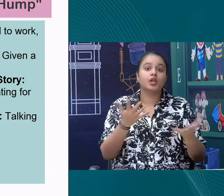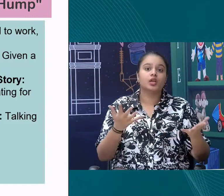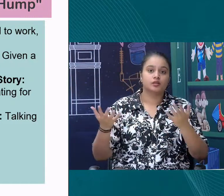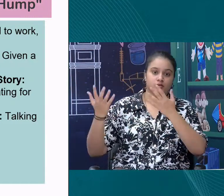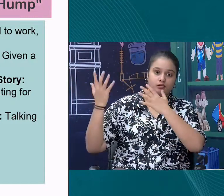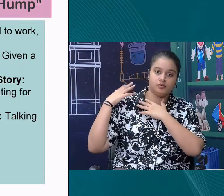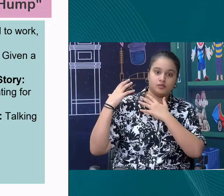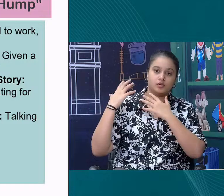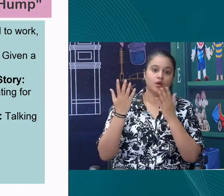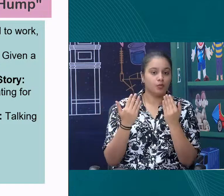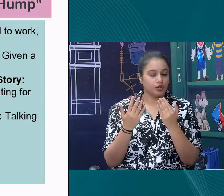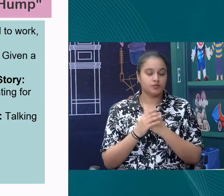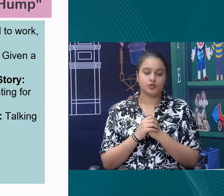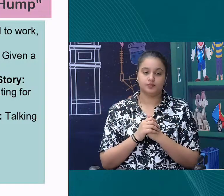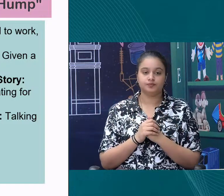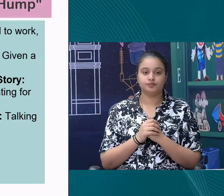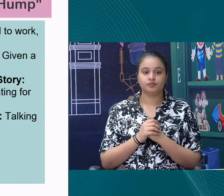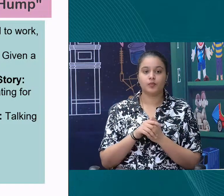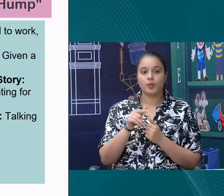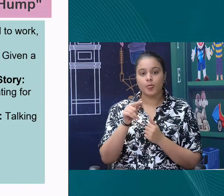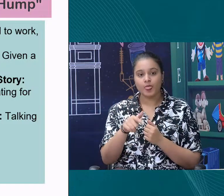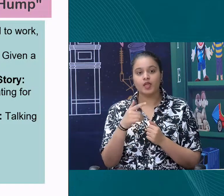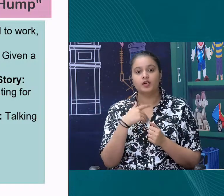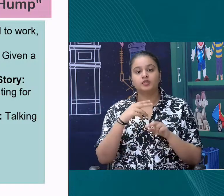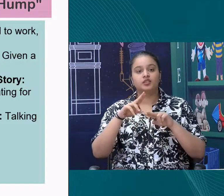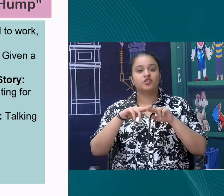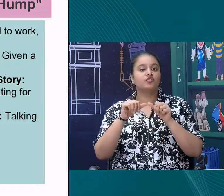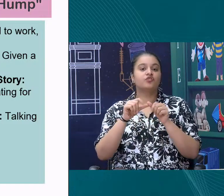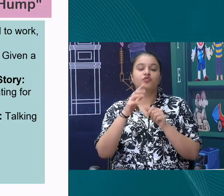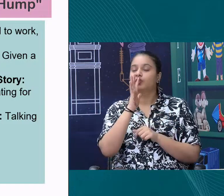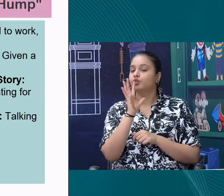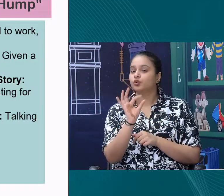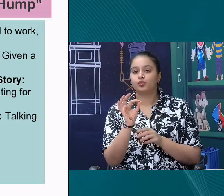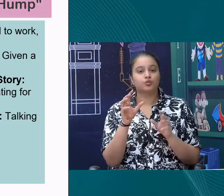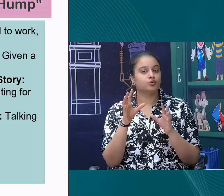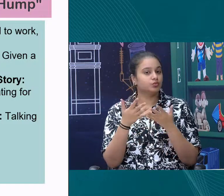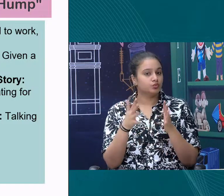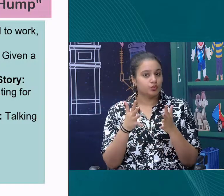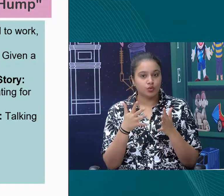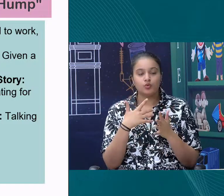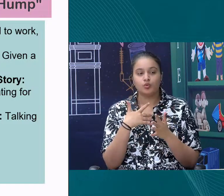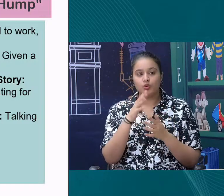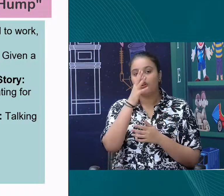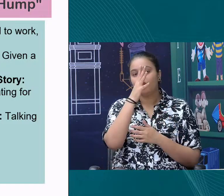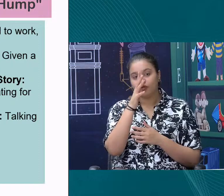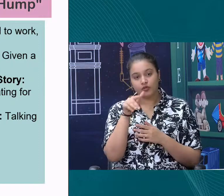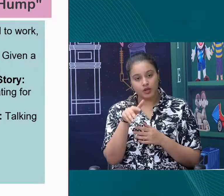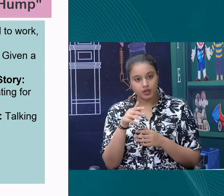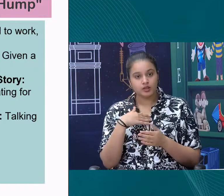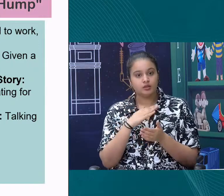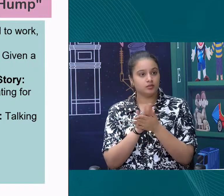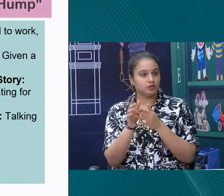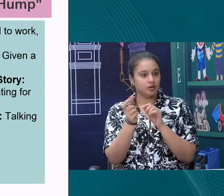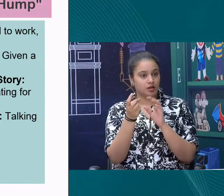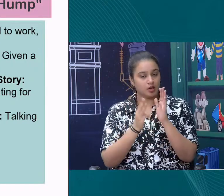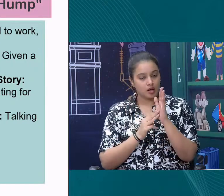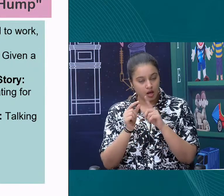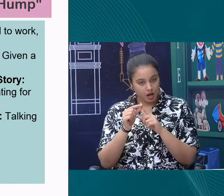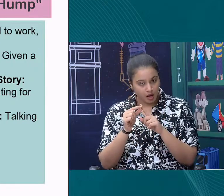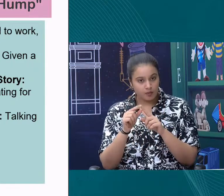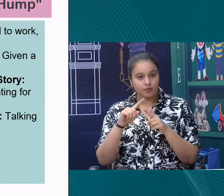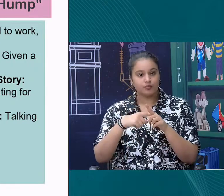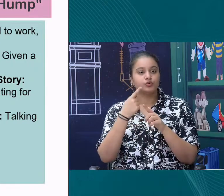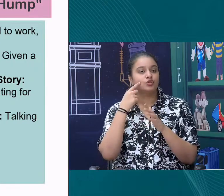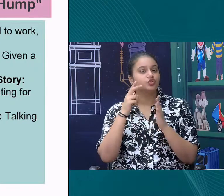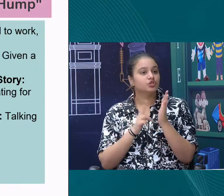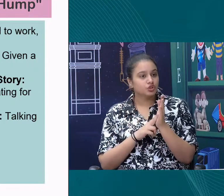in deserts. Now, this is completely fake lore that the camel is lazy and keeps on saying hump. The